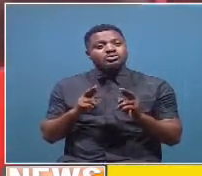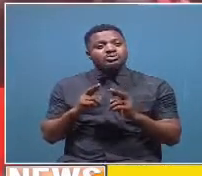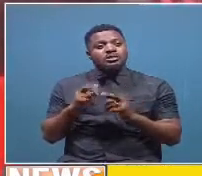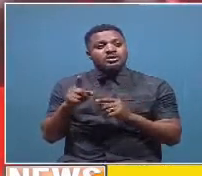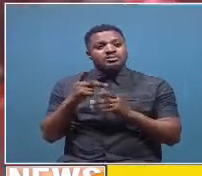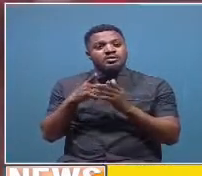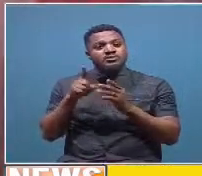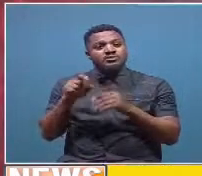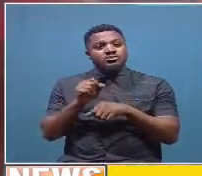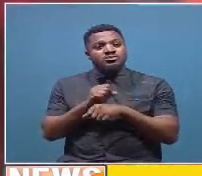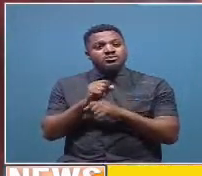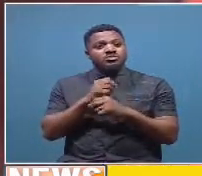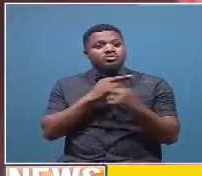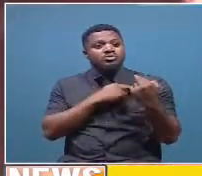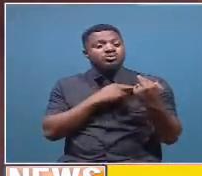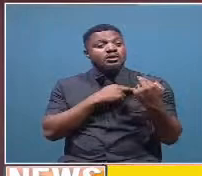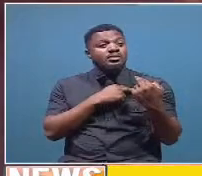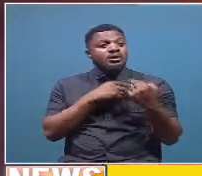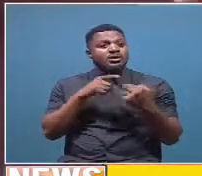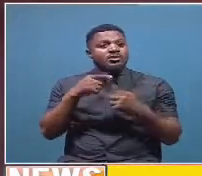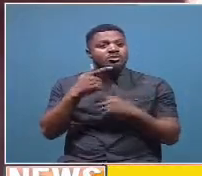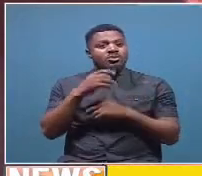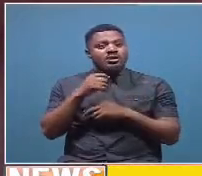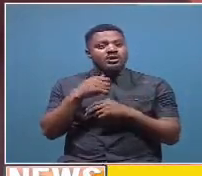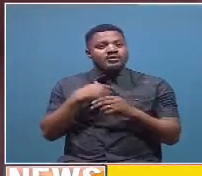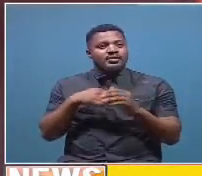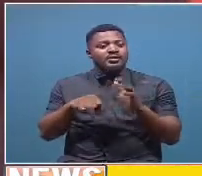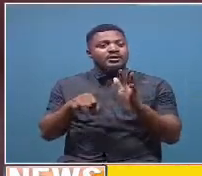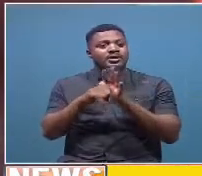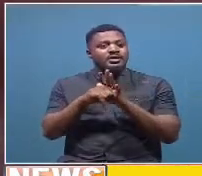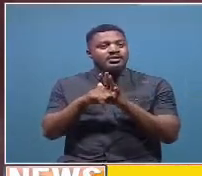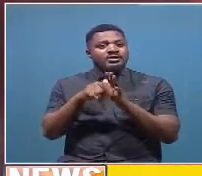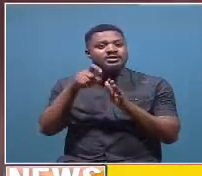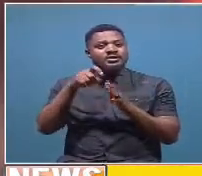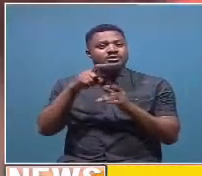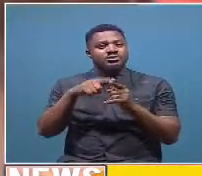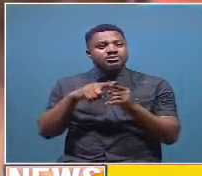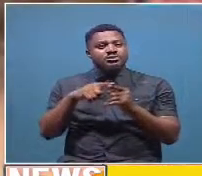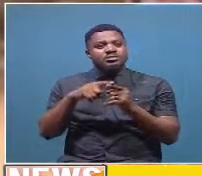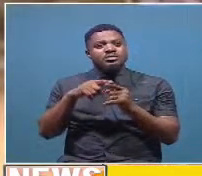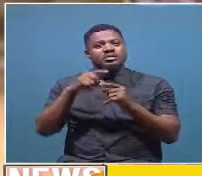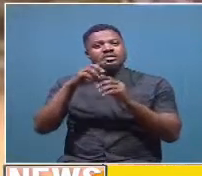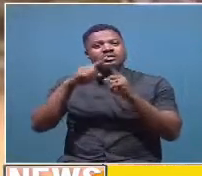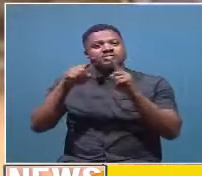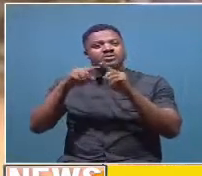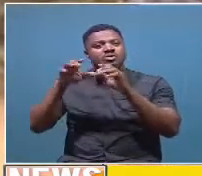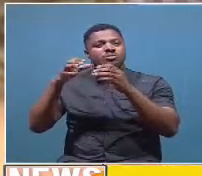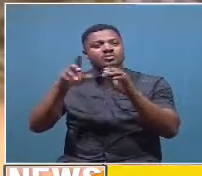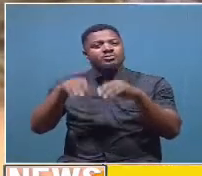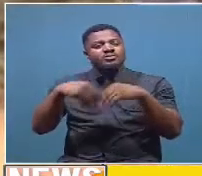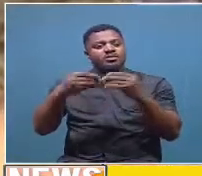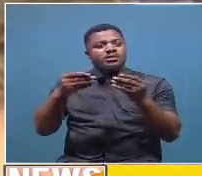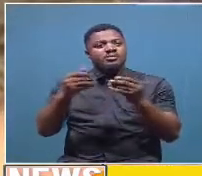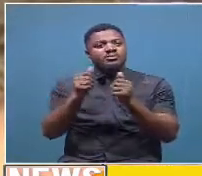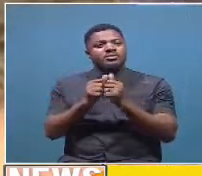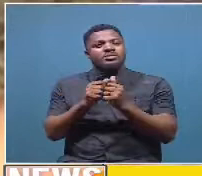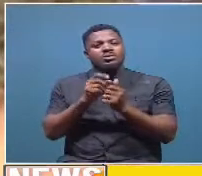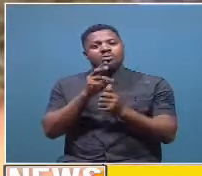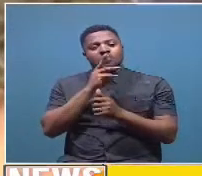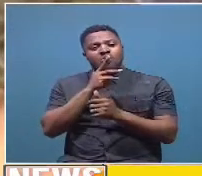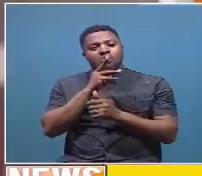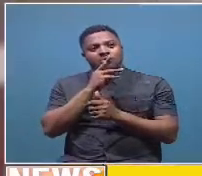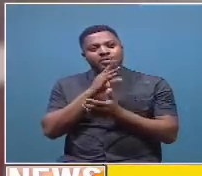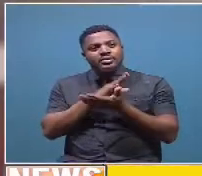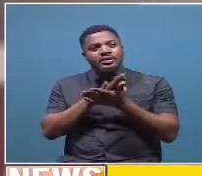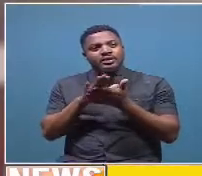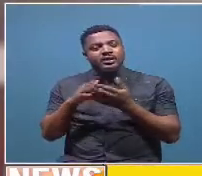its corporate social responsibility, GOIL has identified the needs of deprived communities by providing them with potable